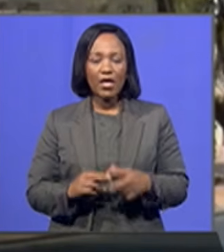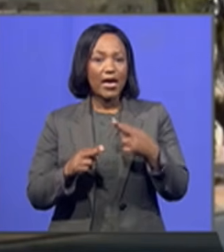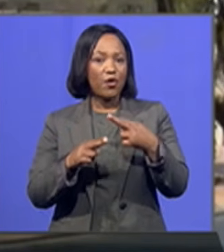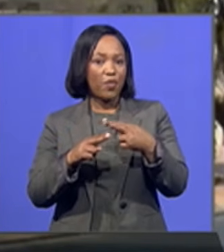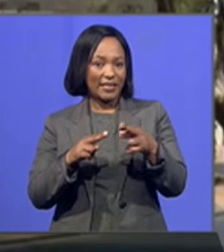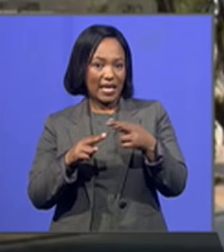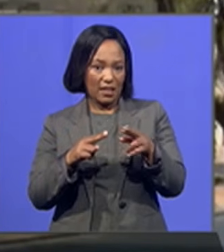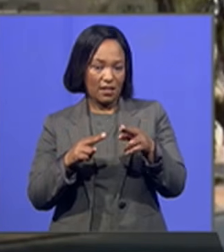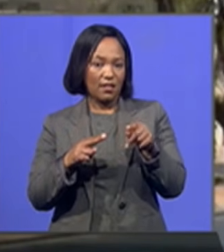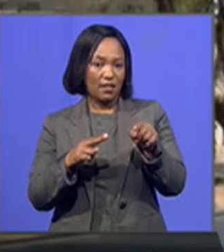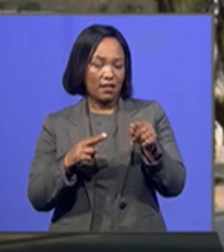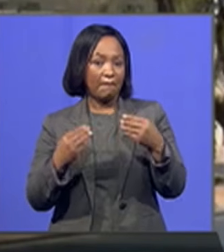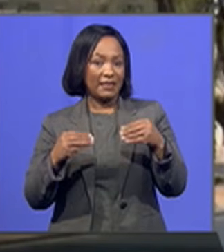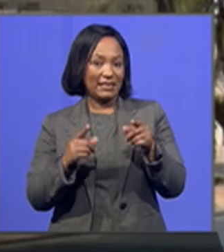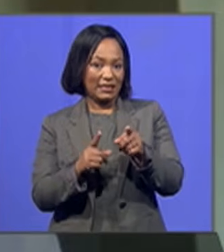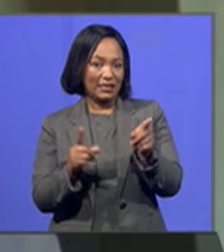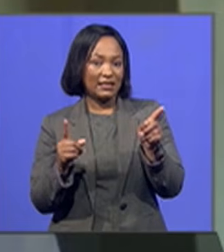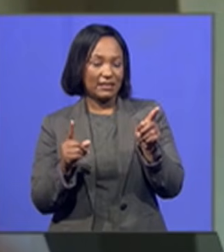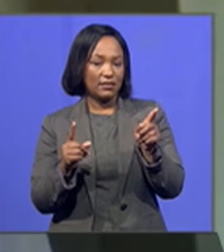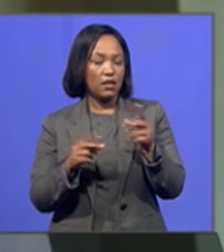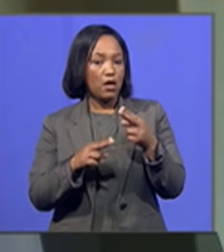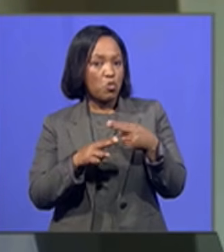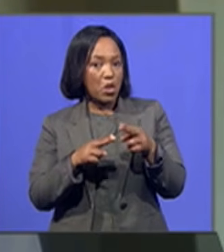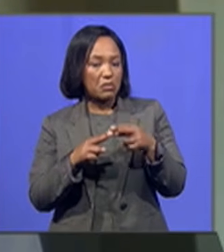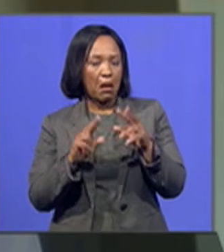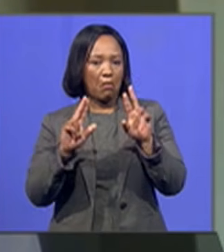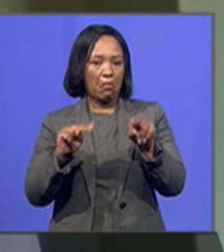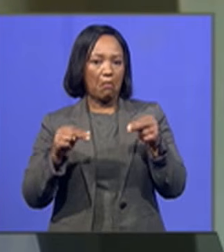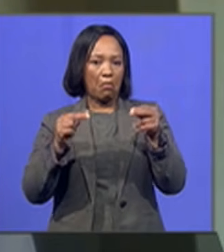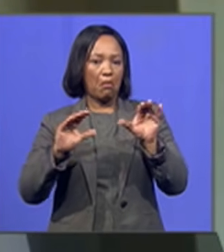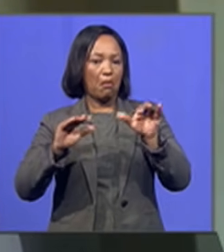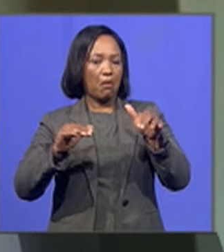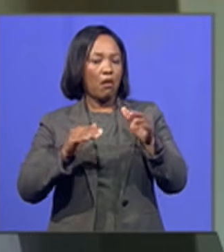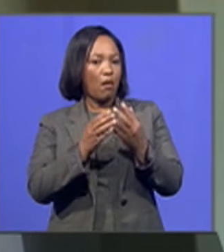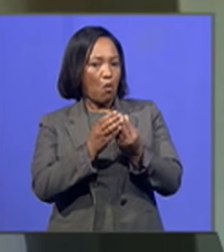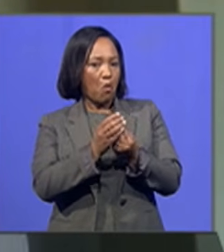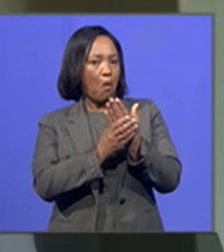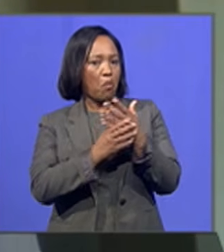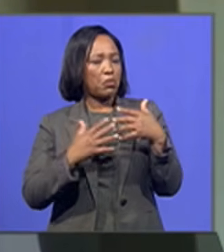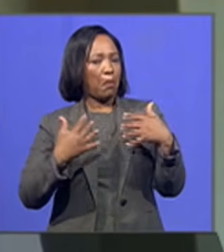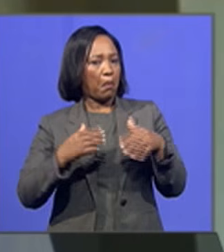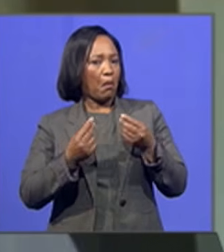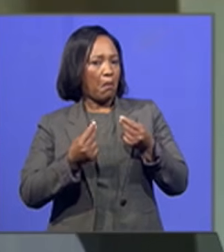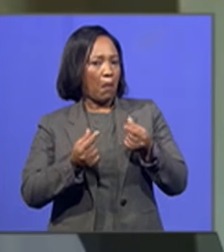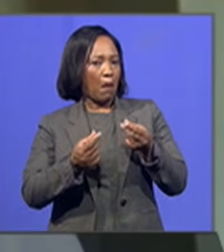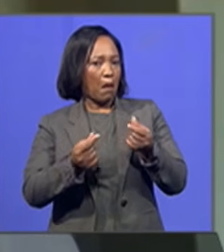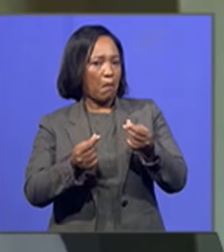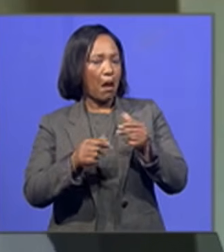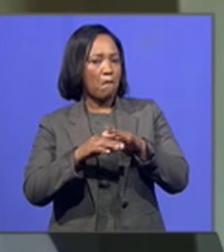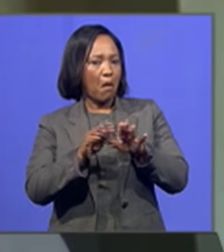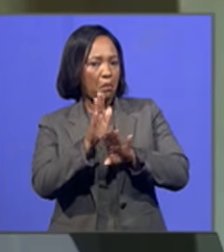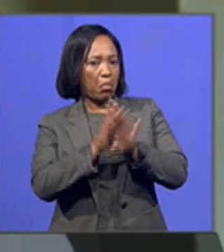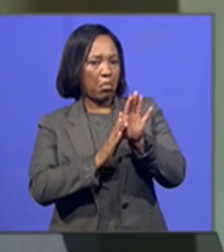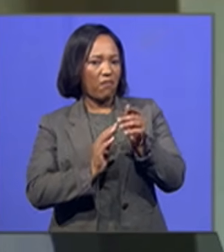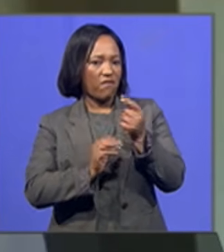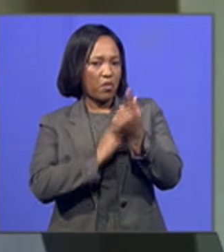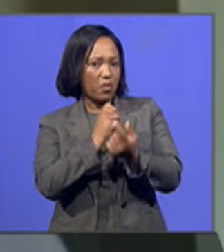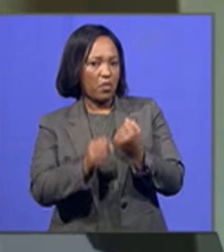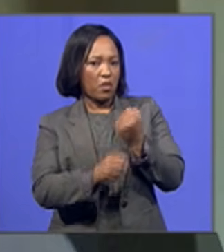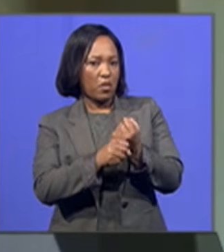been, we've seen national rental growth accelerating for a few years now, coming